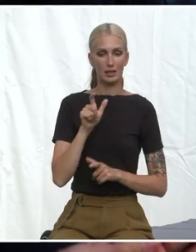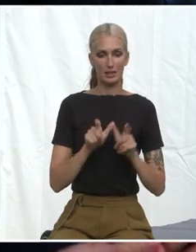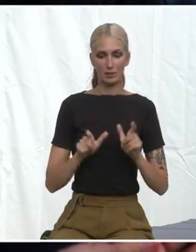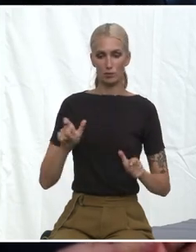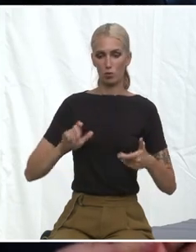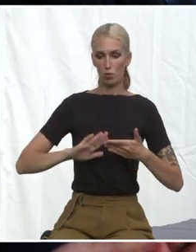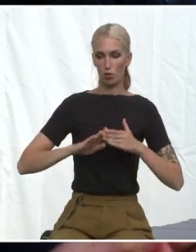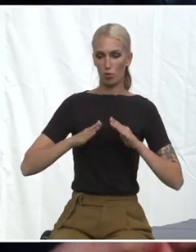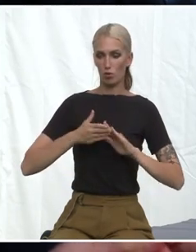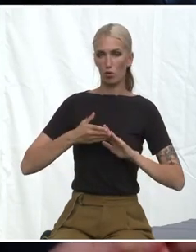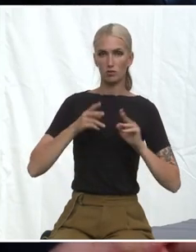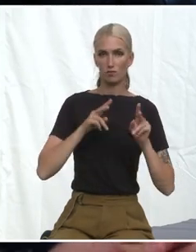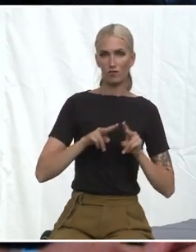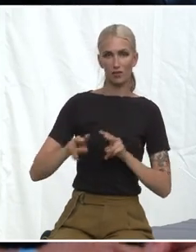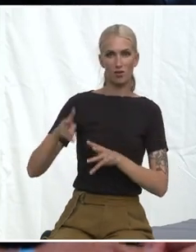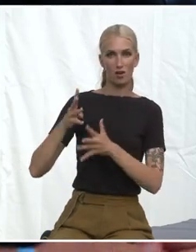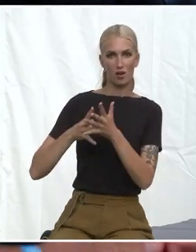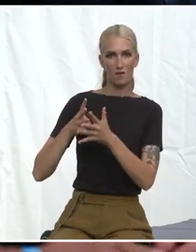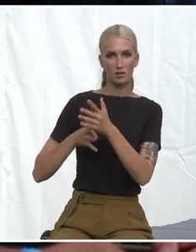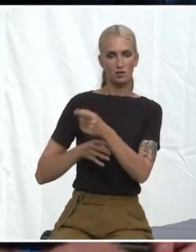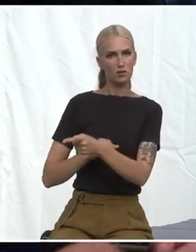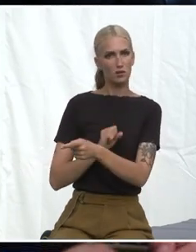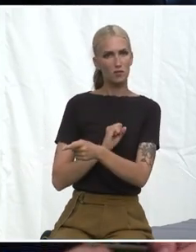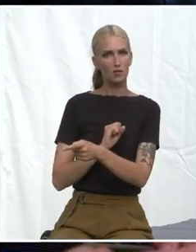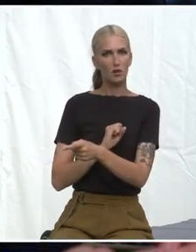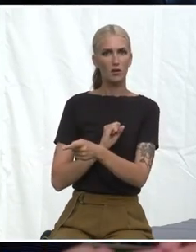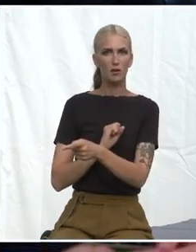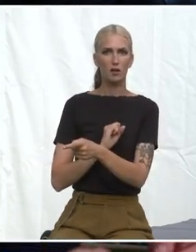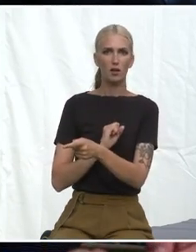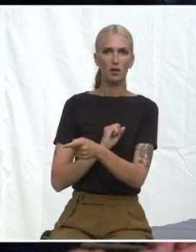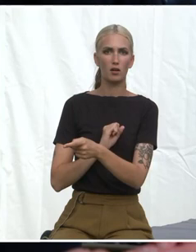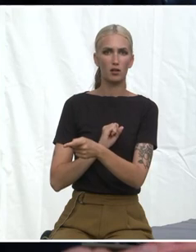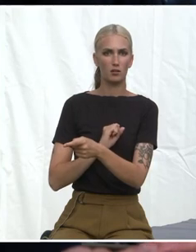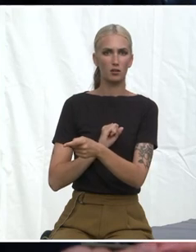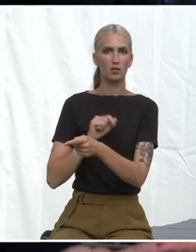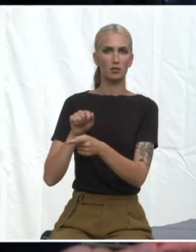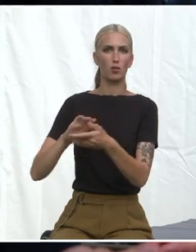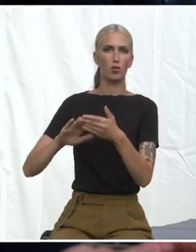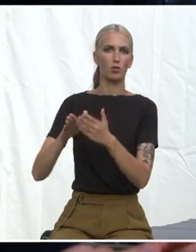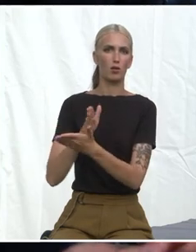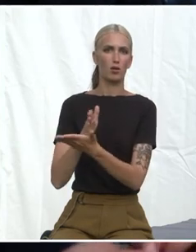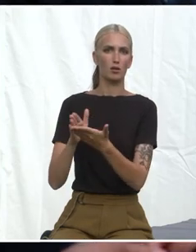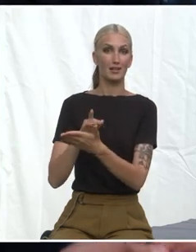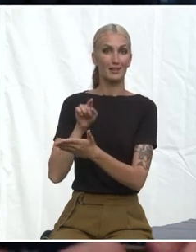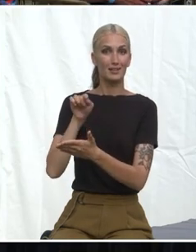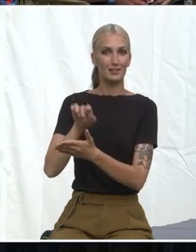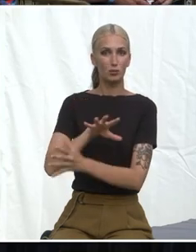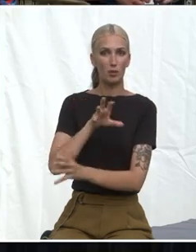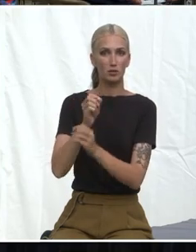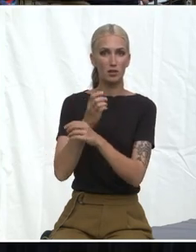to actually better the welfare state in the Nordics and in the Baltics. Thanks,